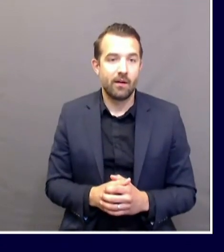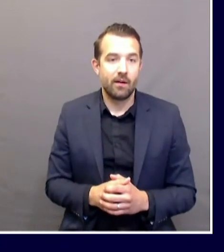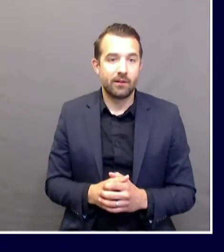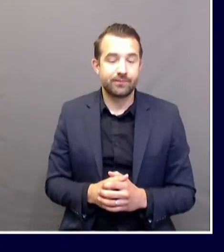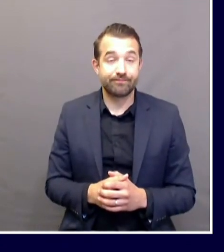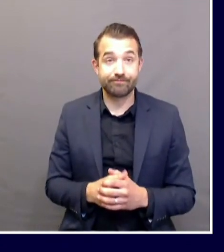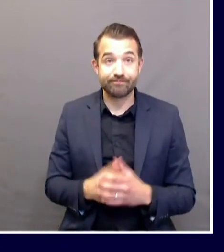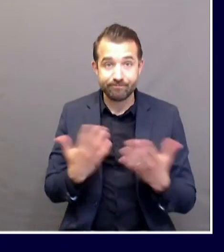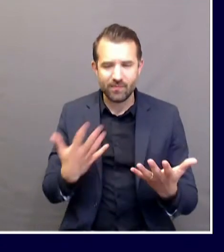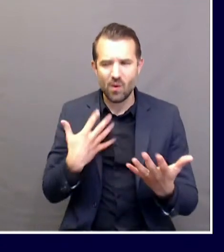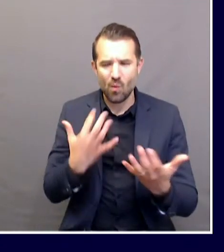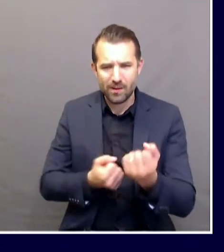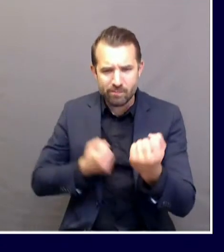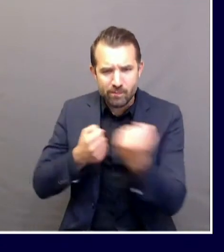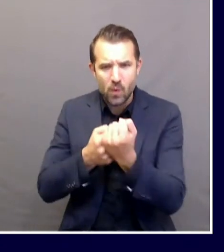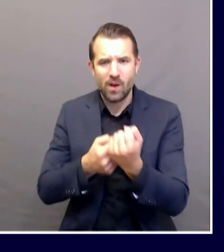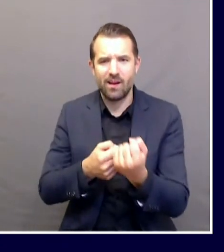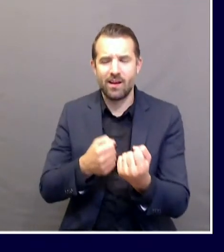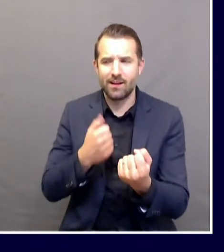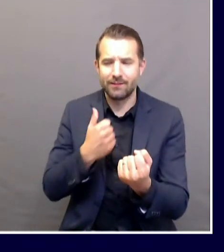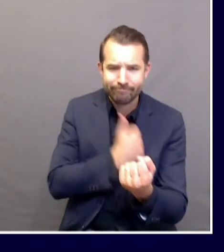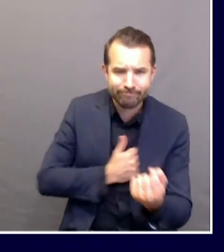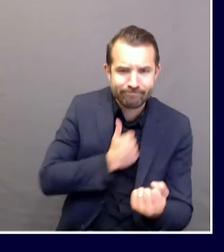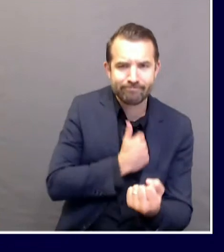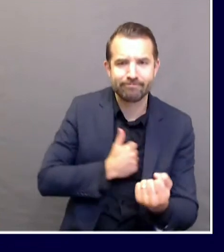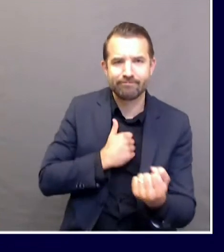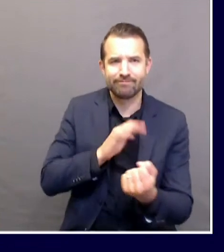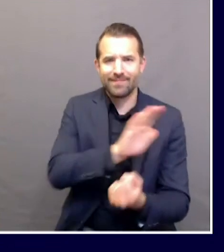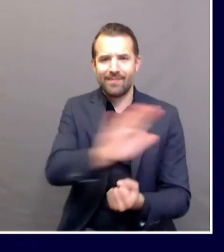to his friends, family, and community.